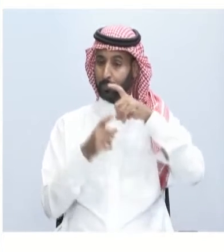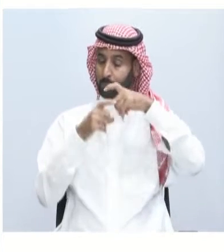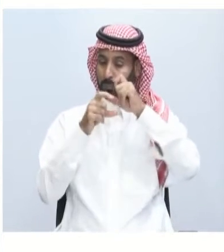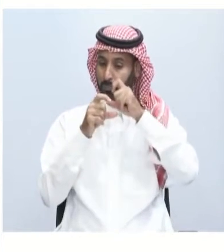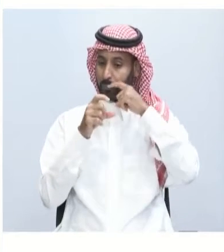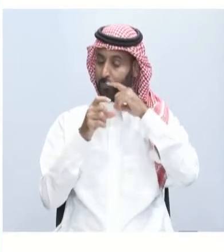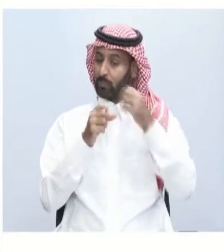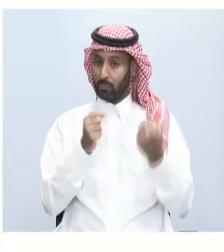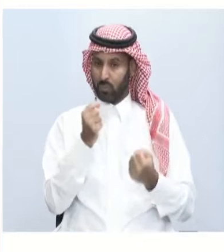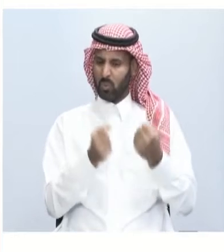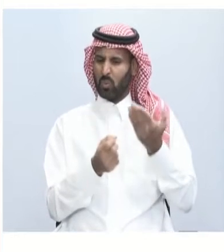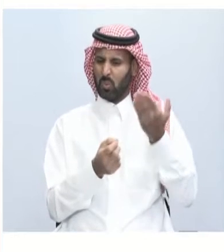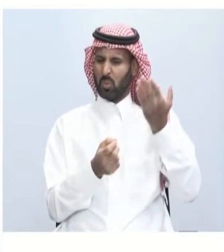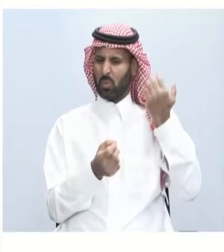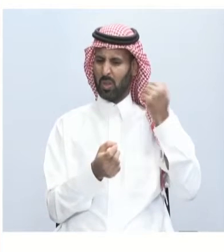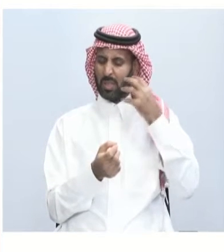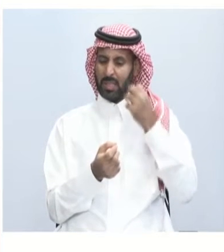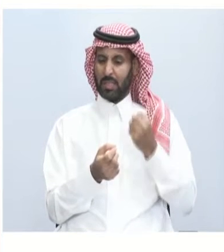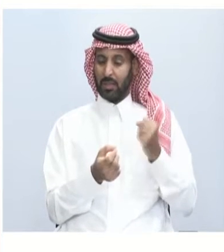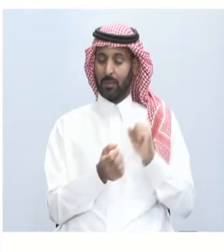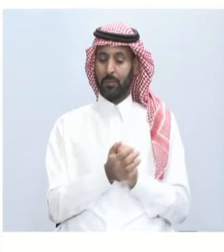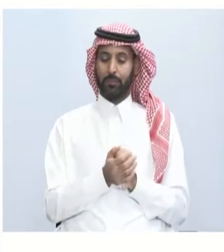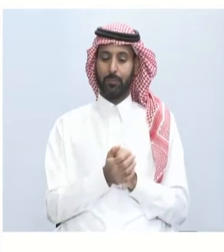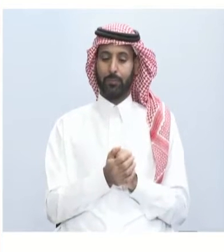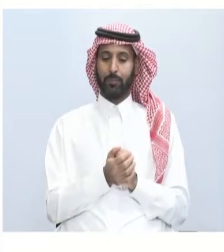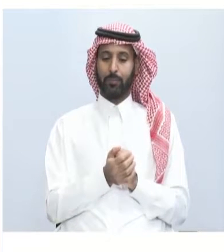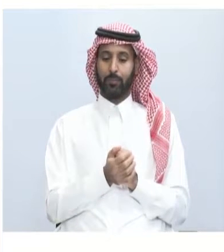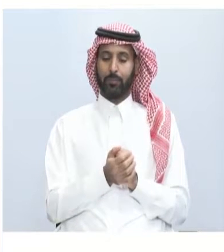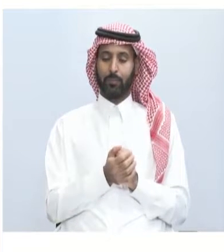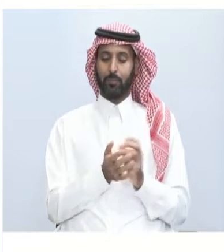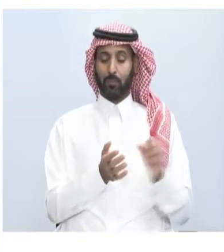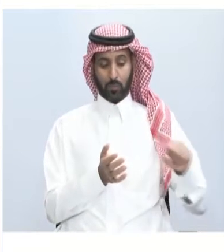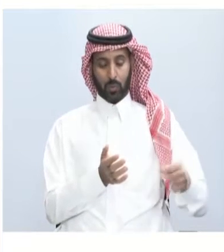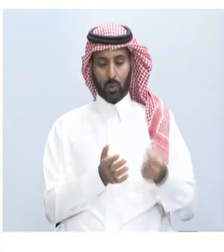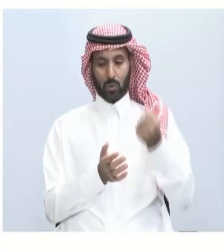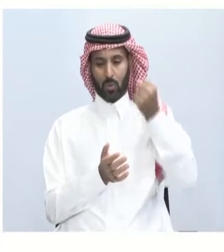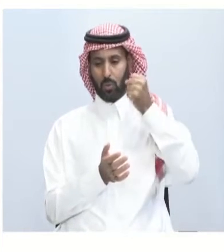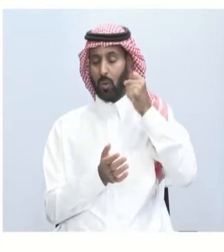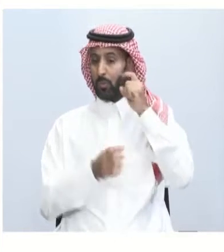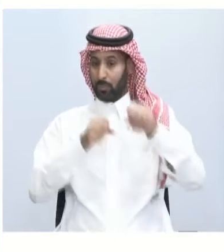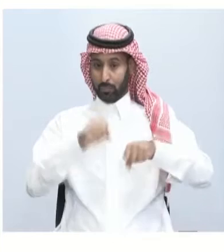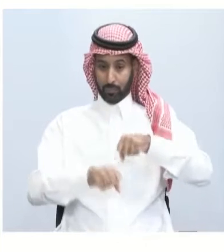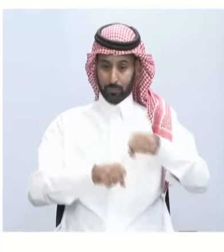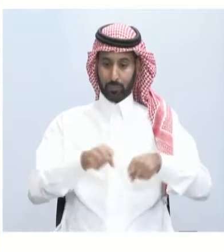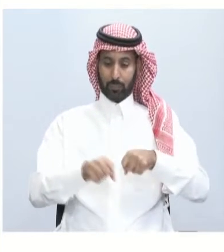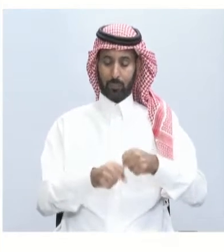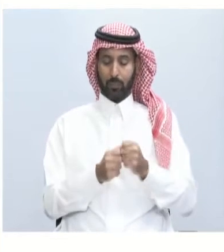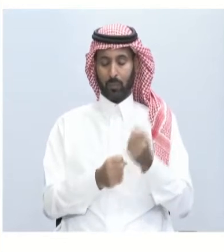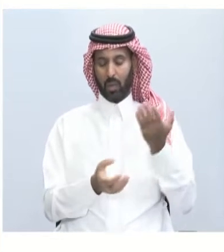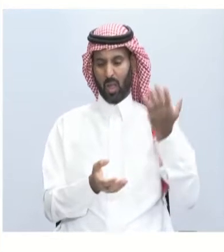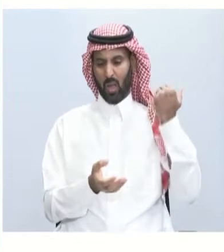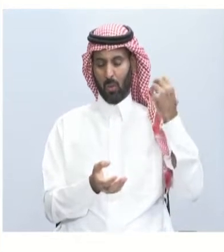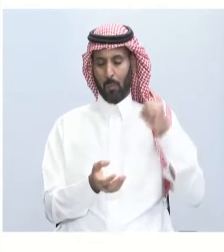a car, which is not used any longer, and also a bicycle, very old